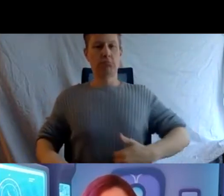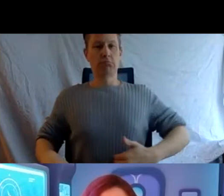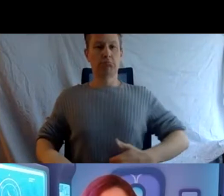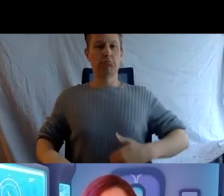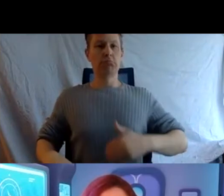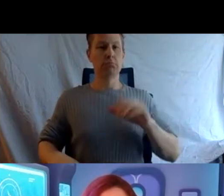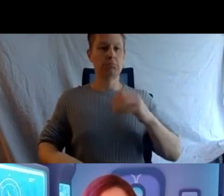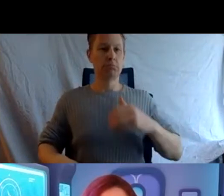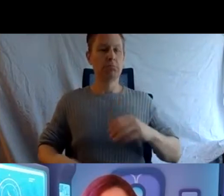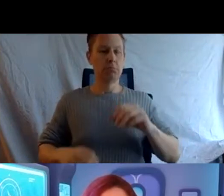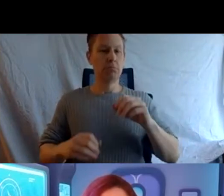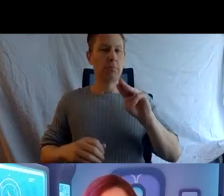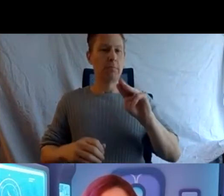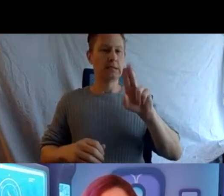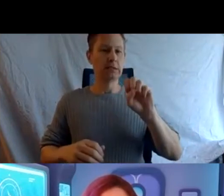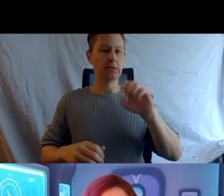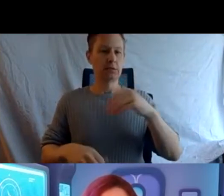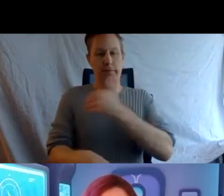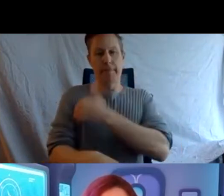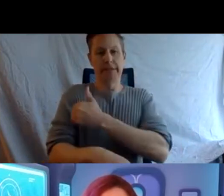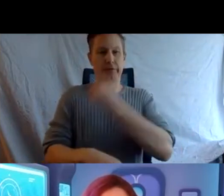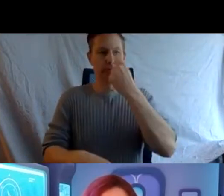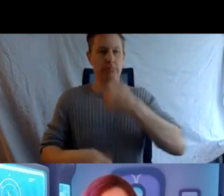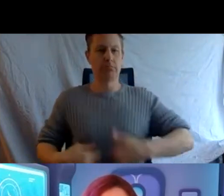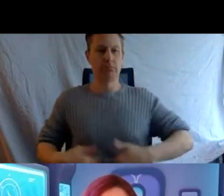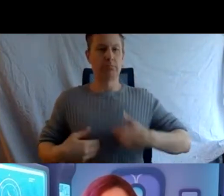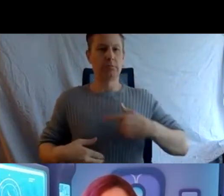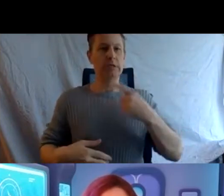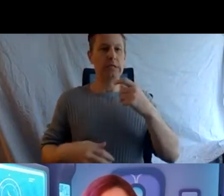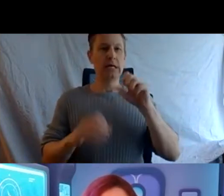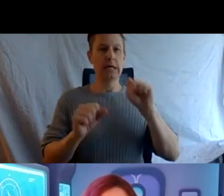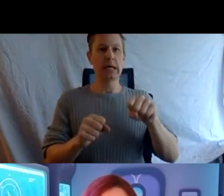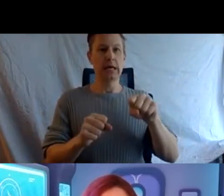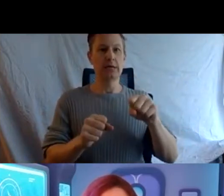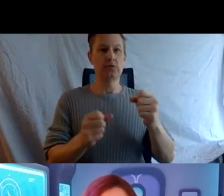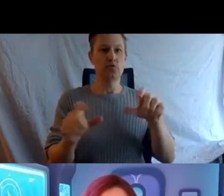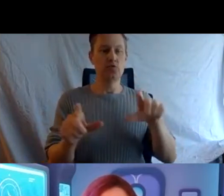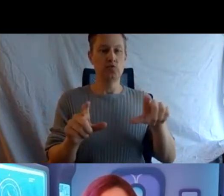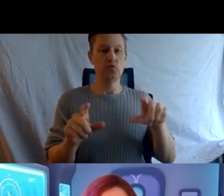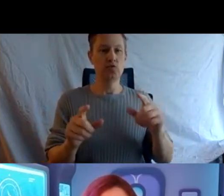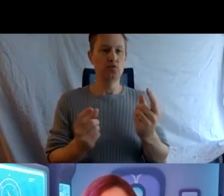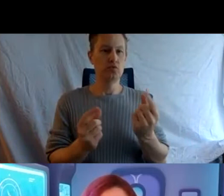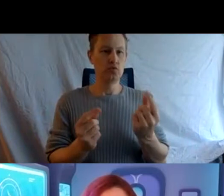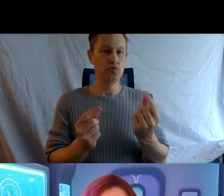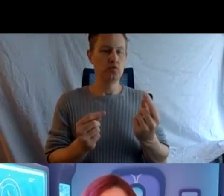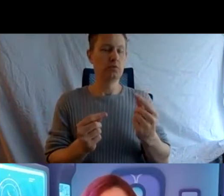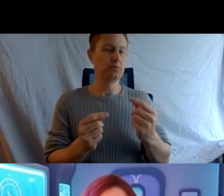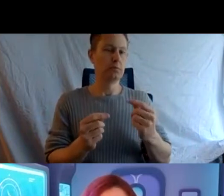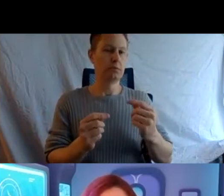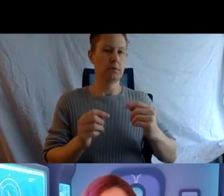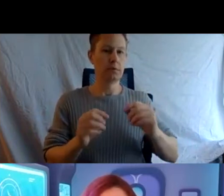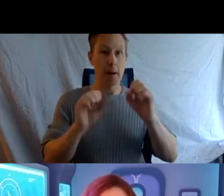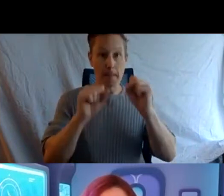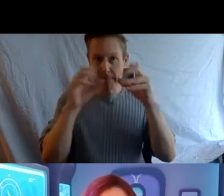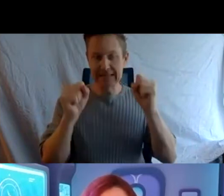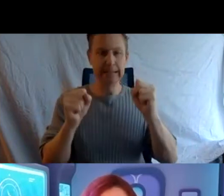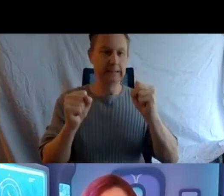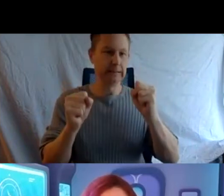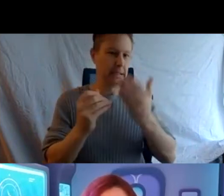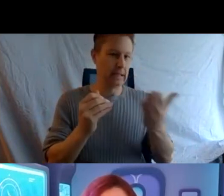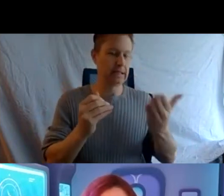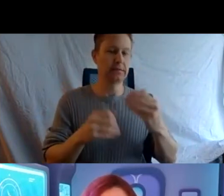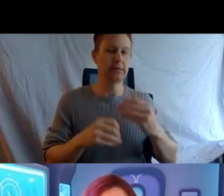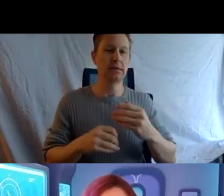So he would be able to get away with doing those fantastical elements. And we went back and forth on the design, making sure that it would